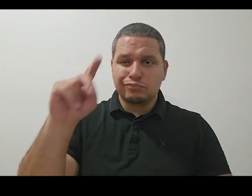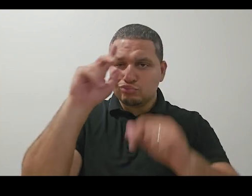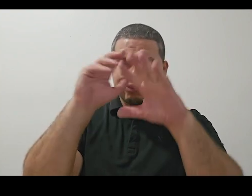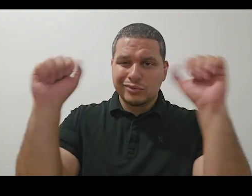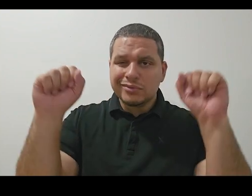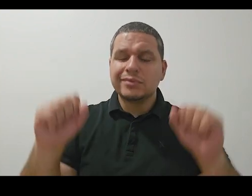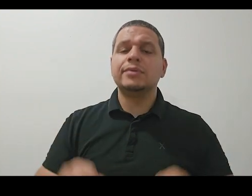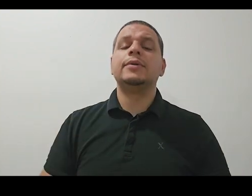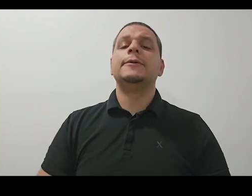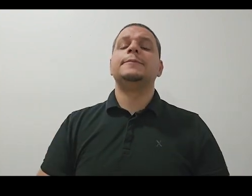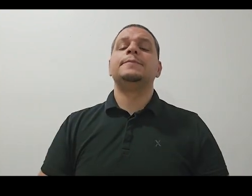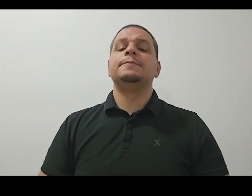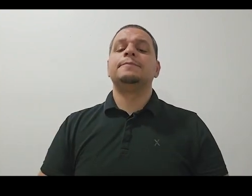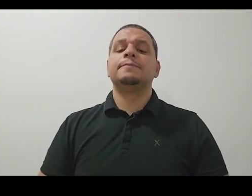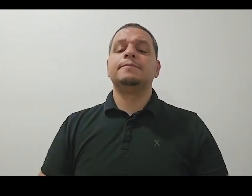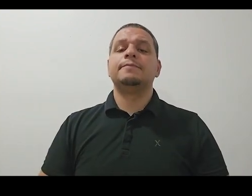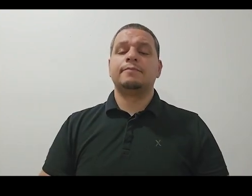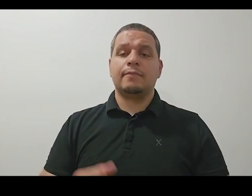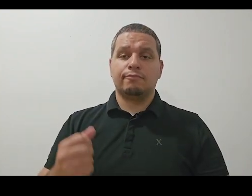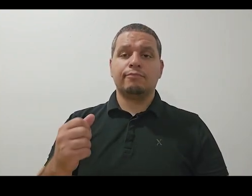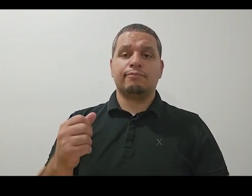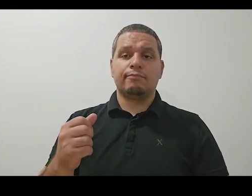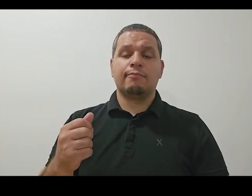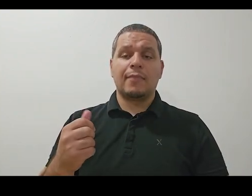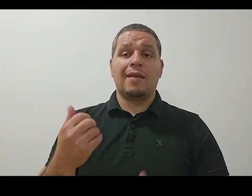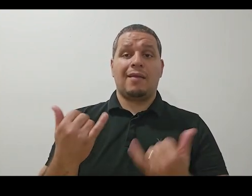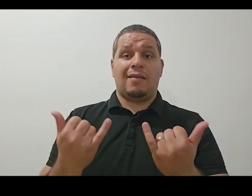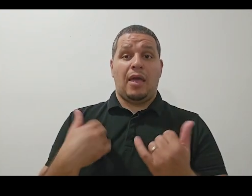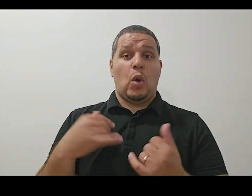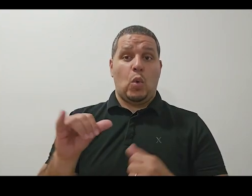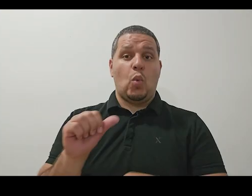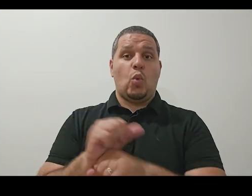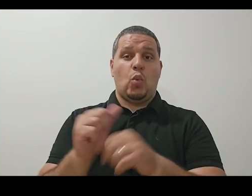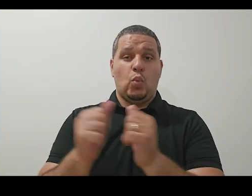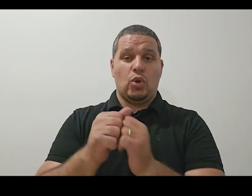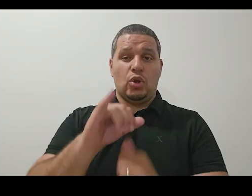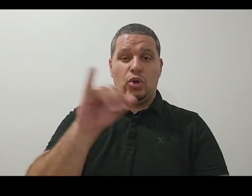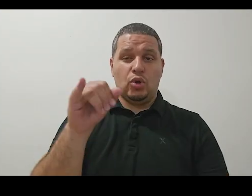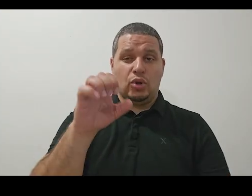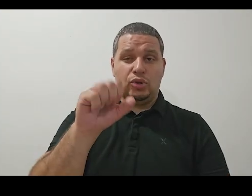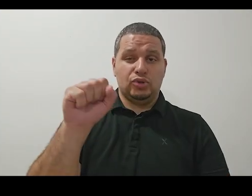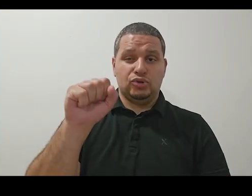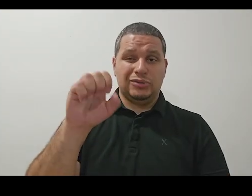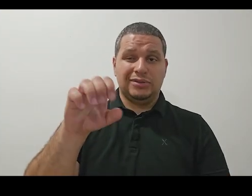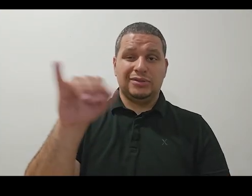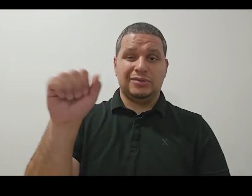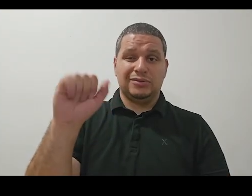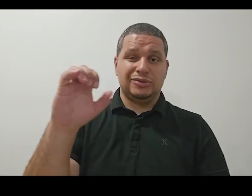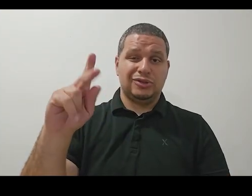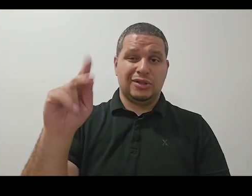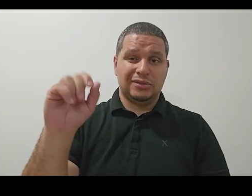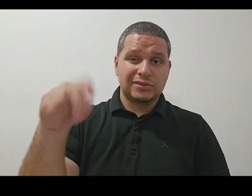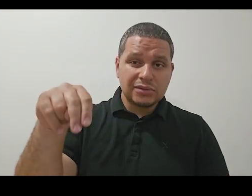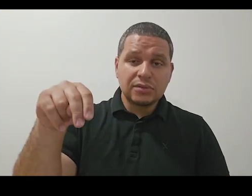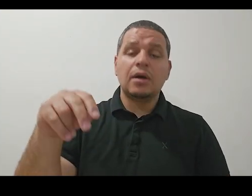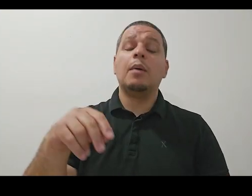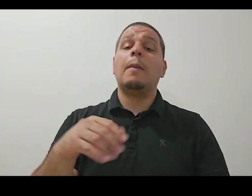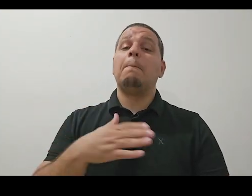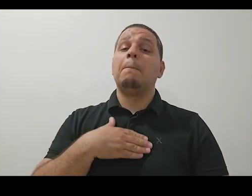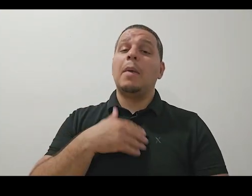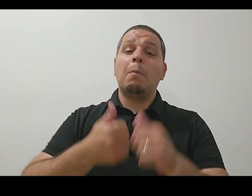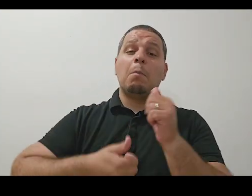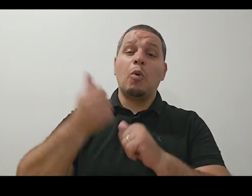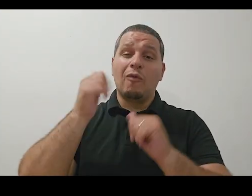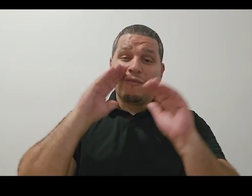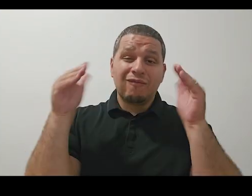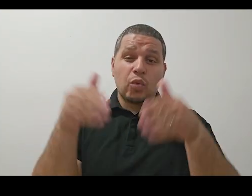as president, and I also worked with Jesse Jackson. But my main focus now